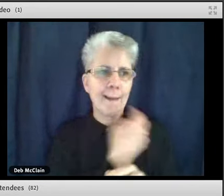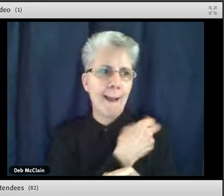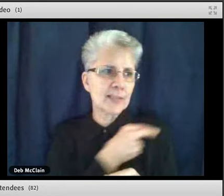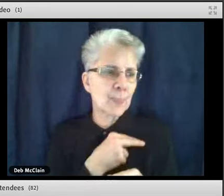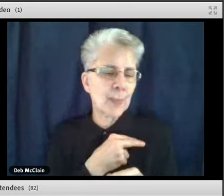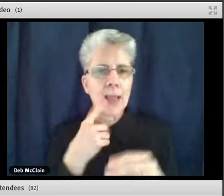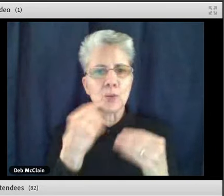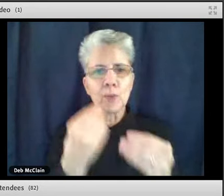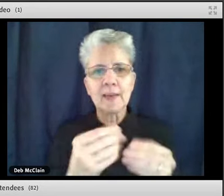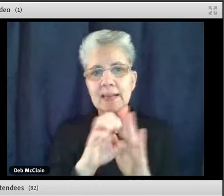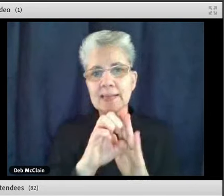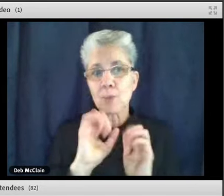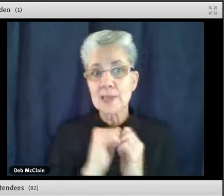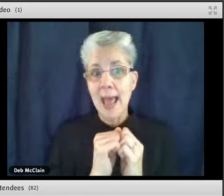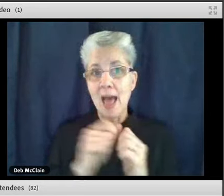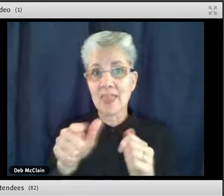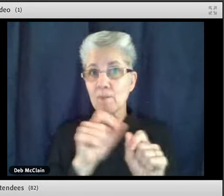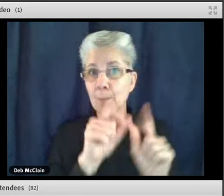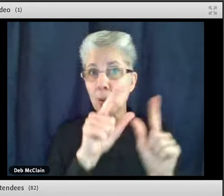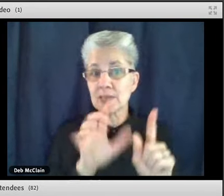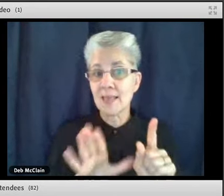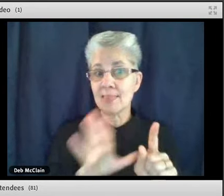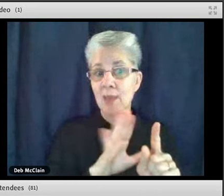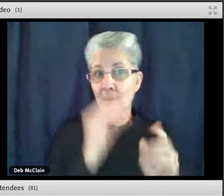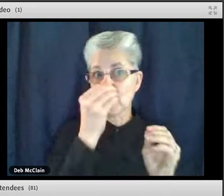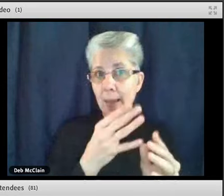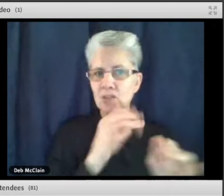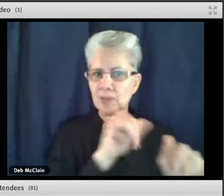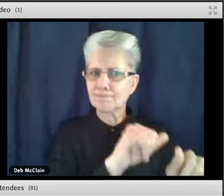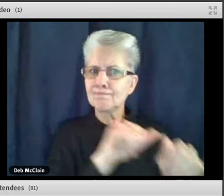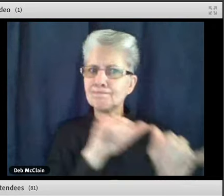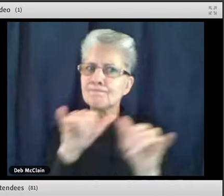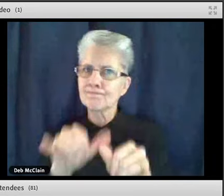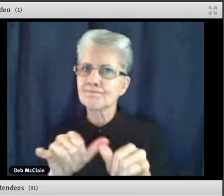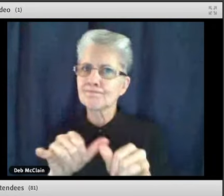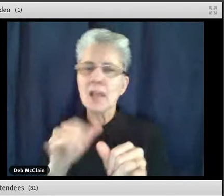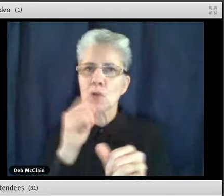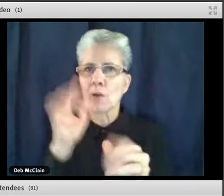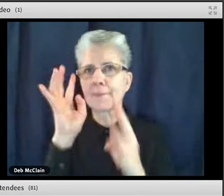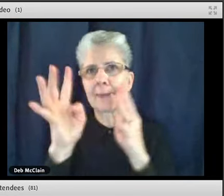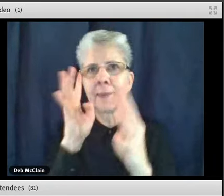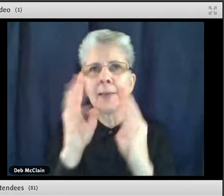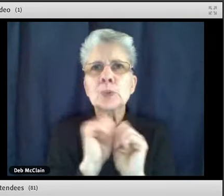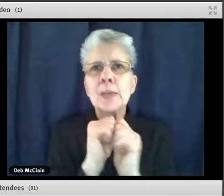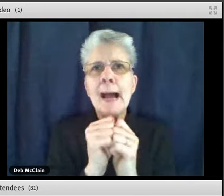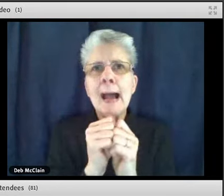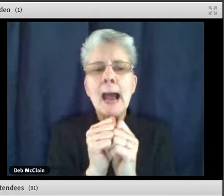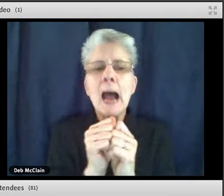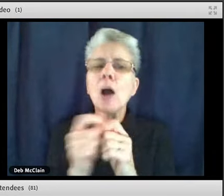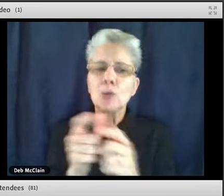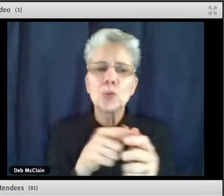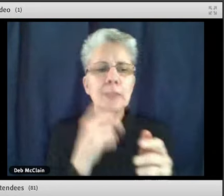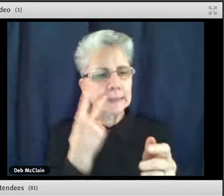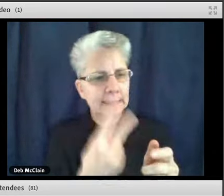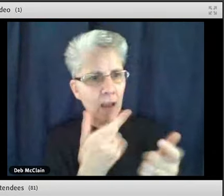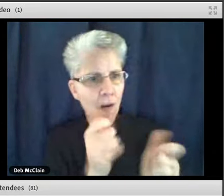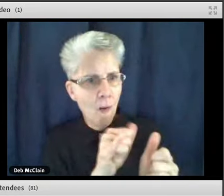is one thing that I didn't see a lot of. I saw a lot of, here's information about coronavirus, go to the